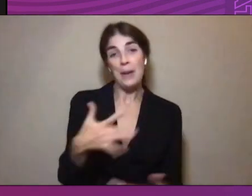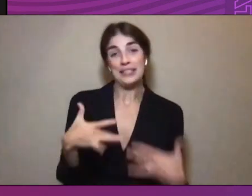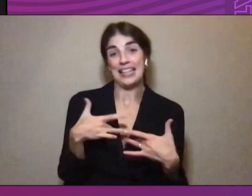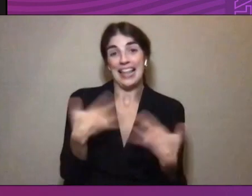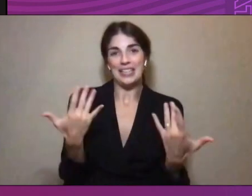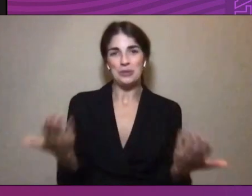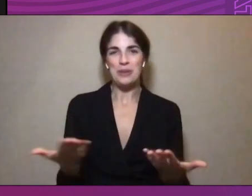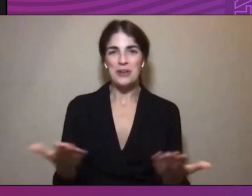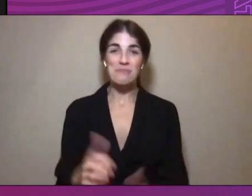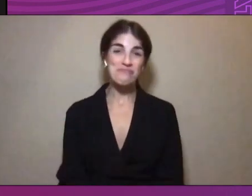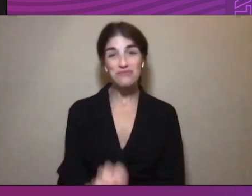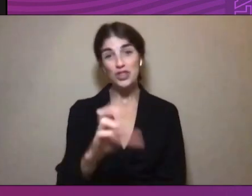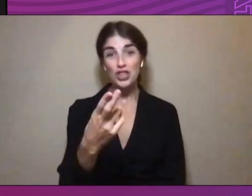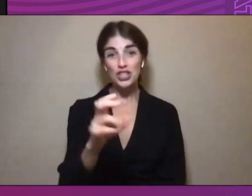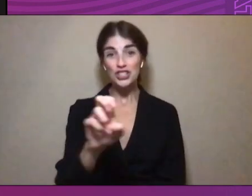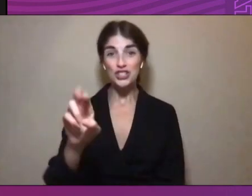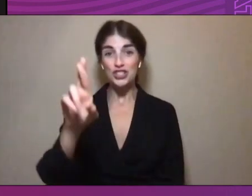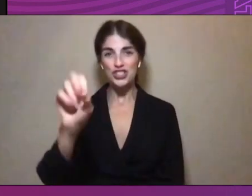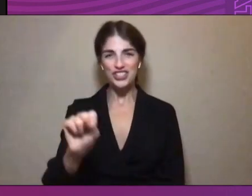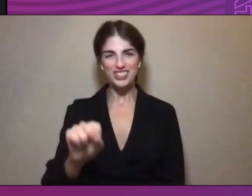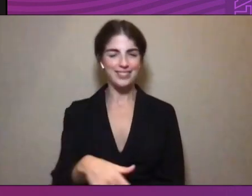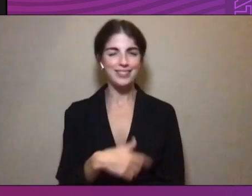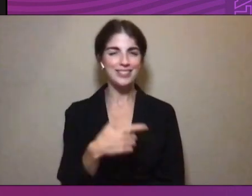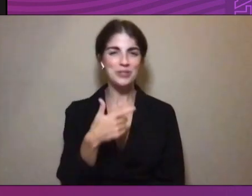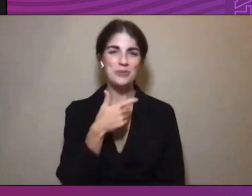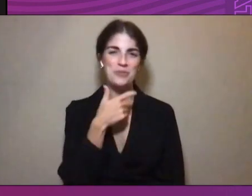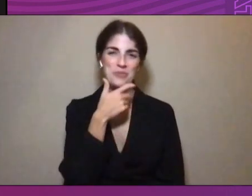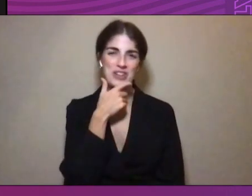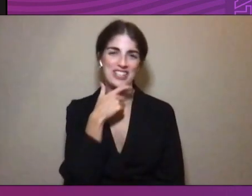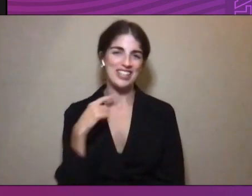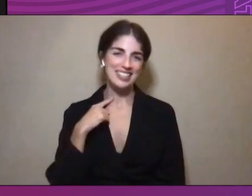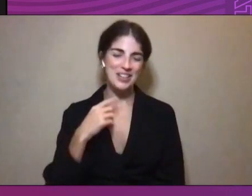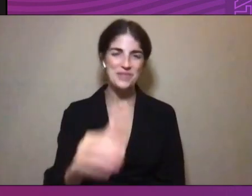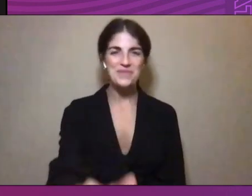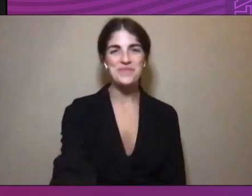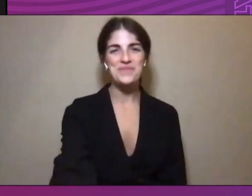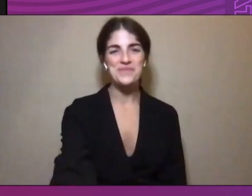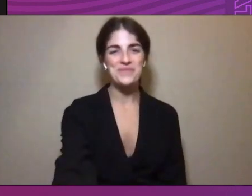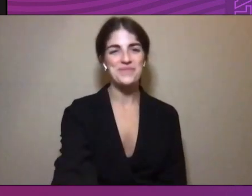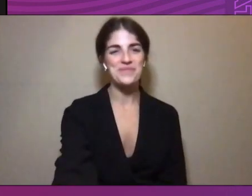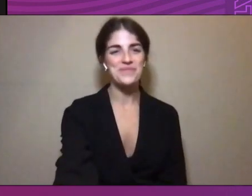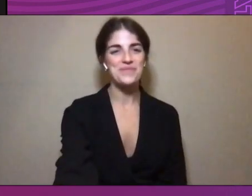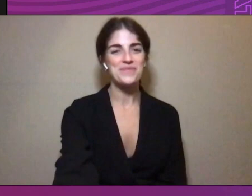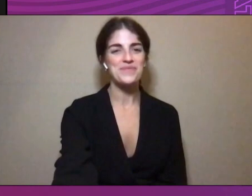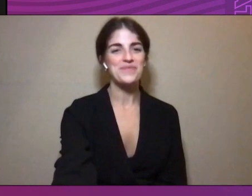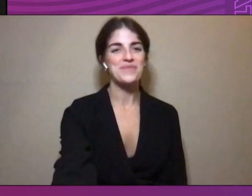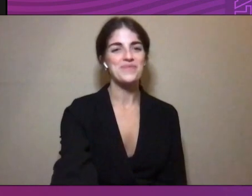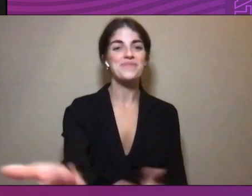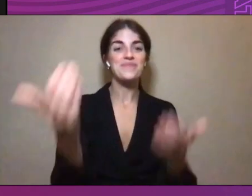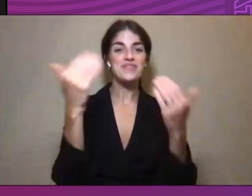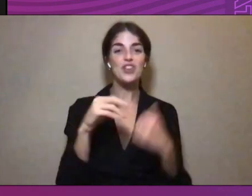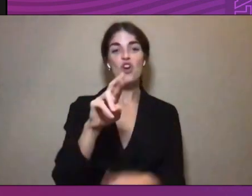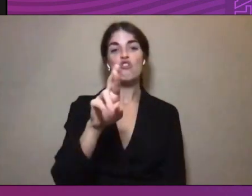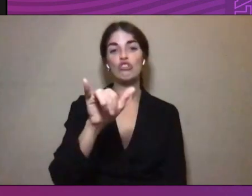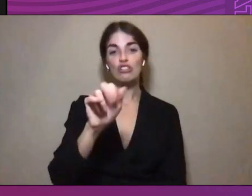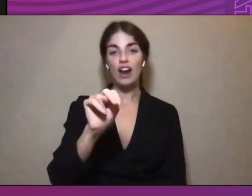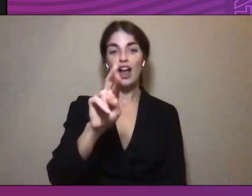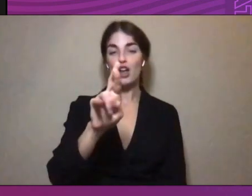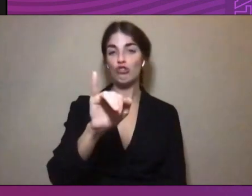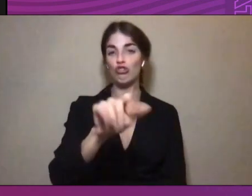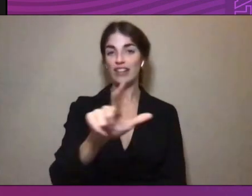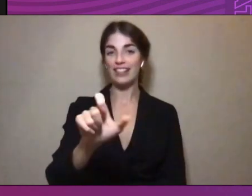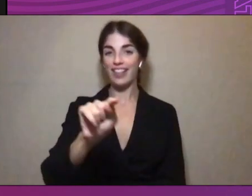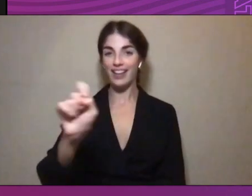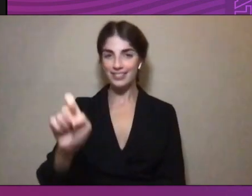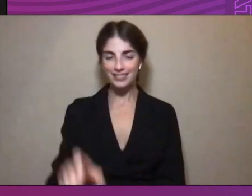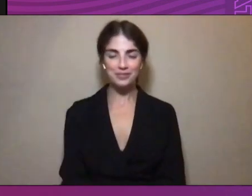cheers. Thank you, Robert. Cheers to you. I'll pass it along to Ryan Roulette. Hi, everybody. I'm Ryan